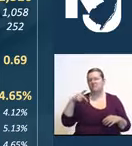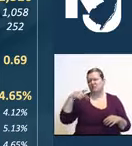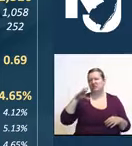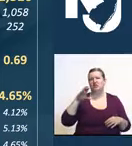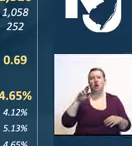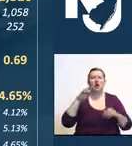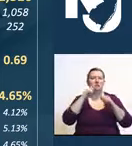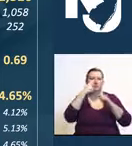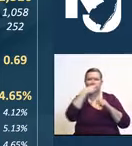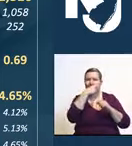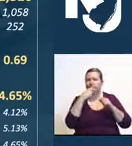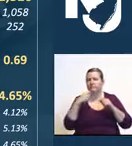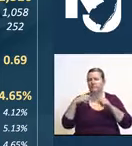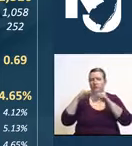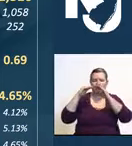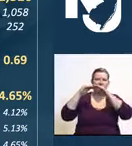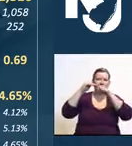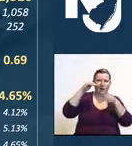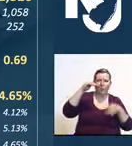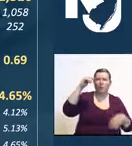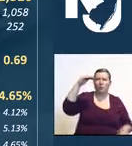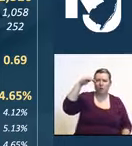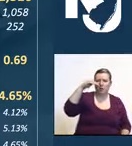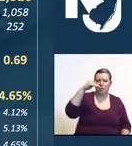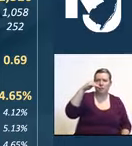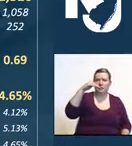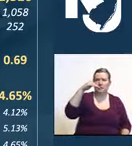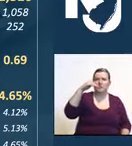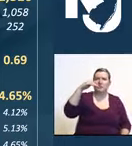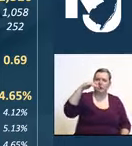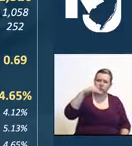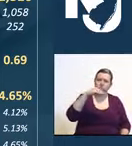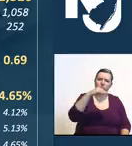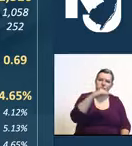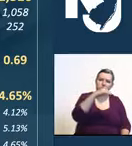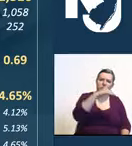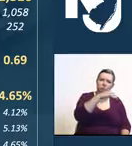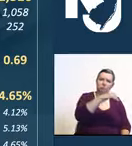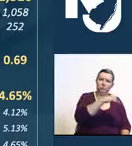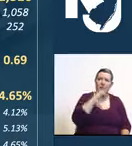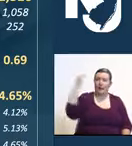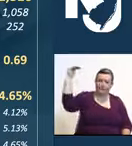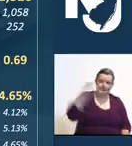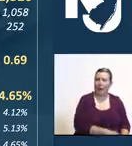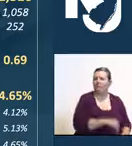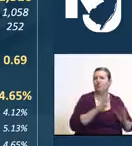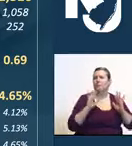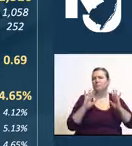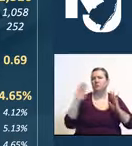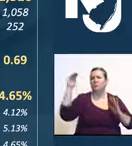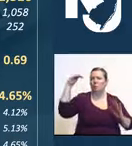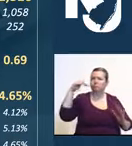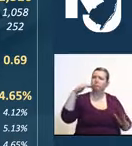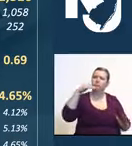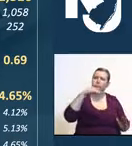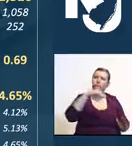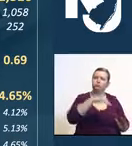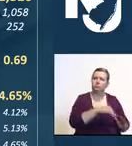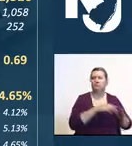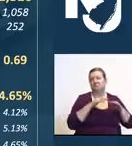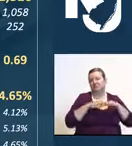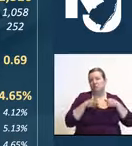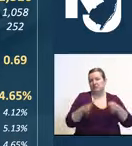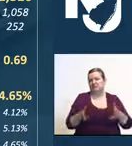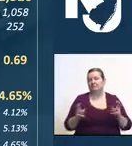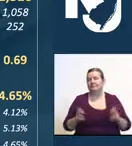continued rate of decline nonetheless. I think, Judy, you said earlier the standard was in fact lower than today's, which is a good sign that it's going back down